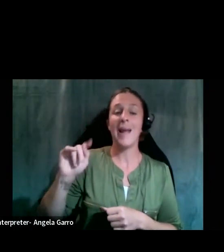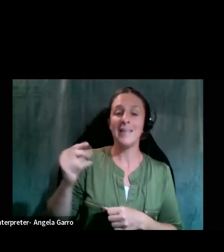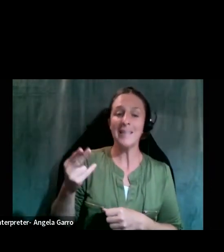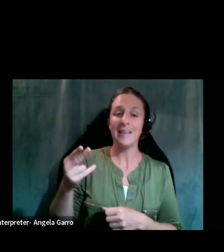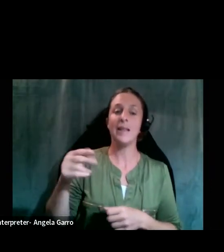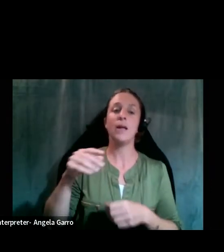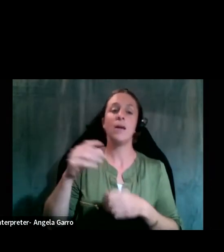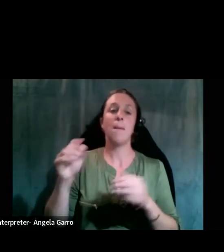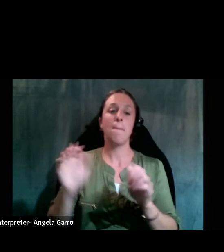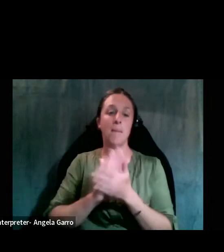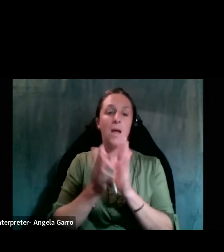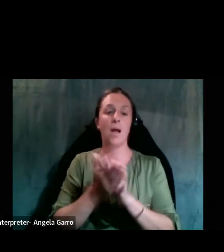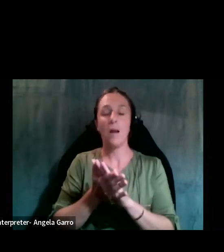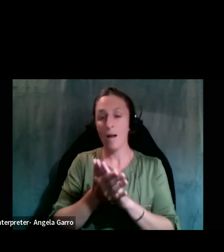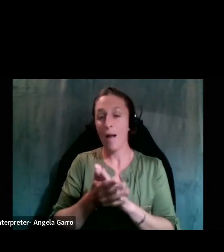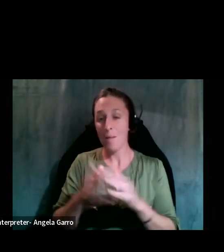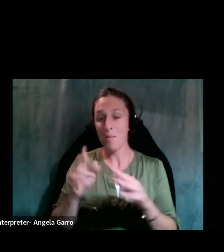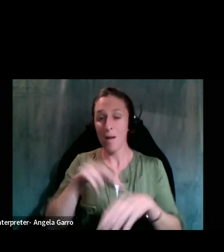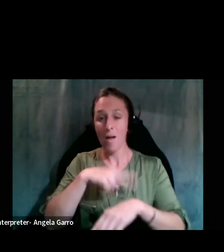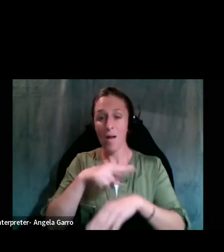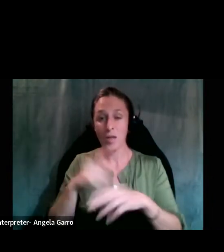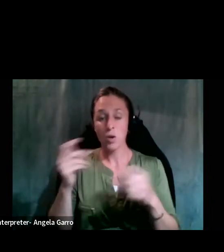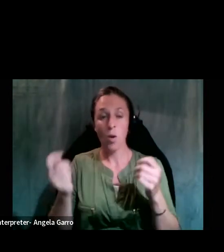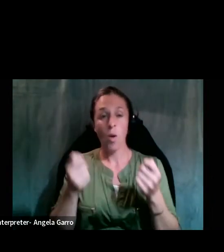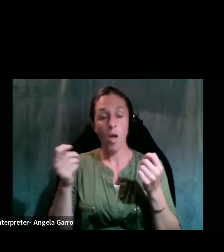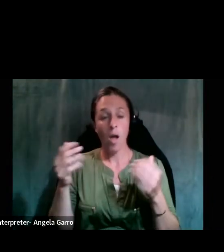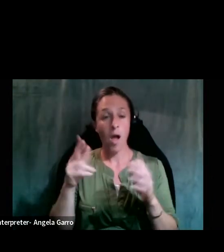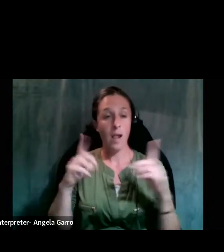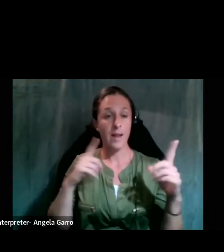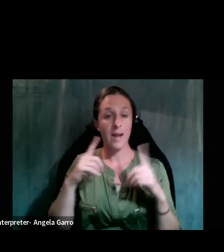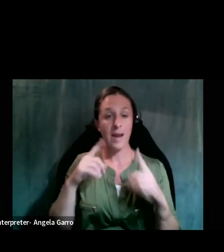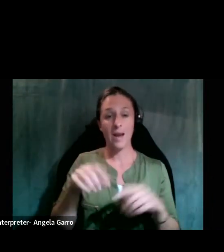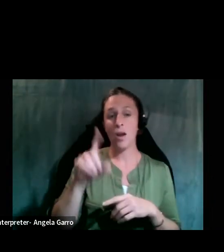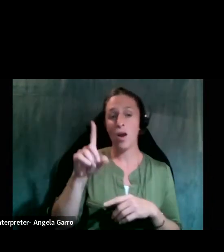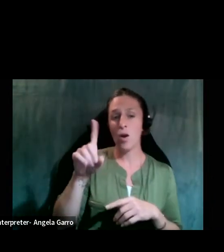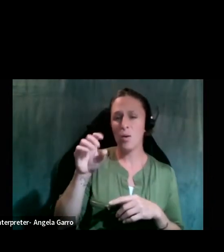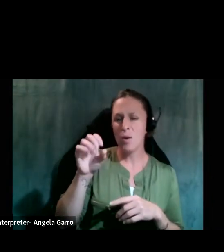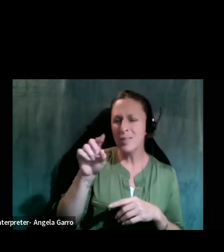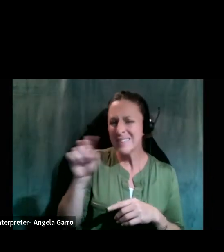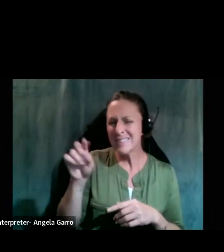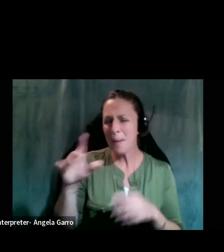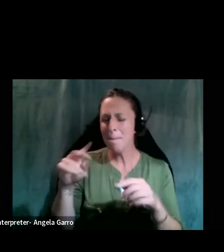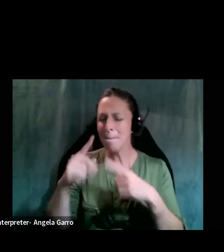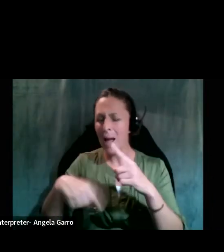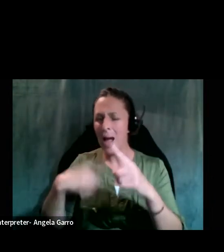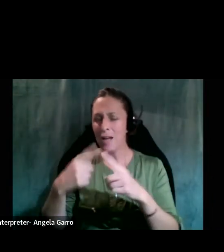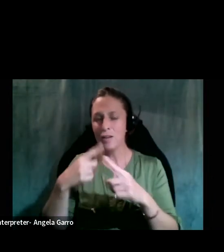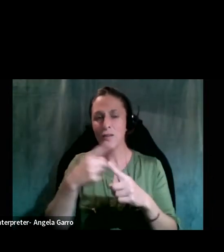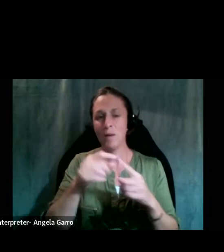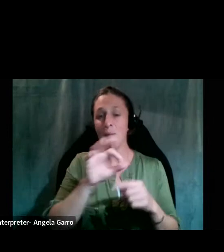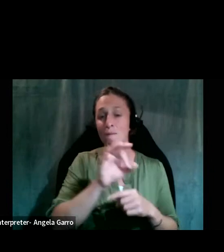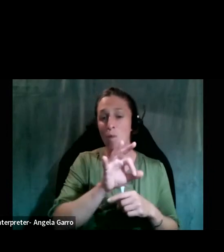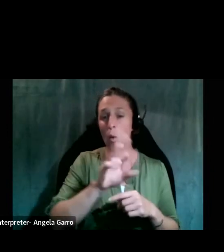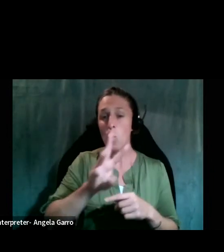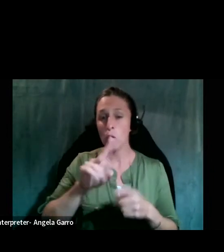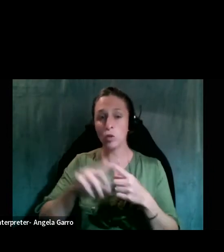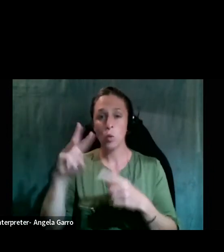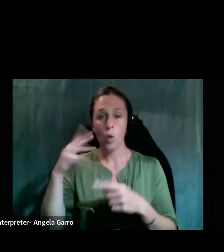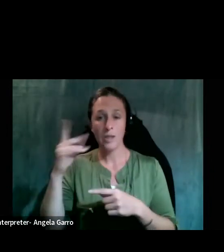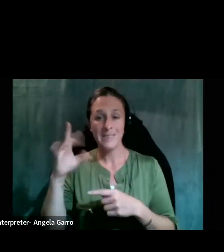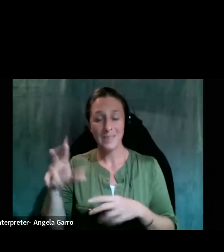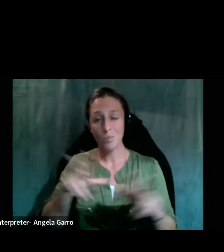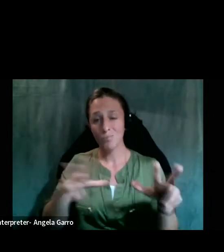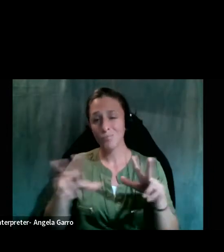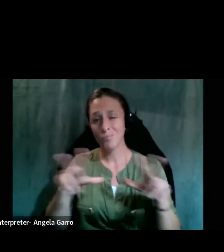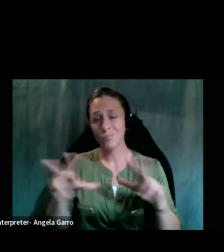included walking 1,400 miles from Fort Worth, Texas to Washington, D.C. at 90 years old in